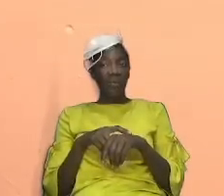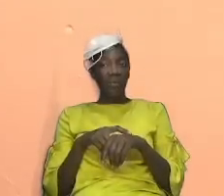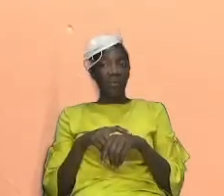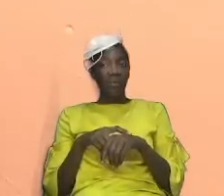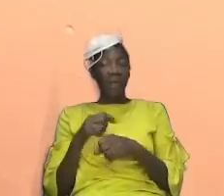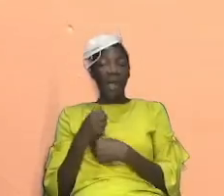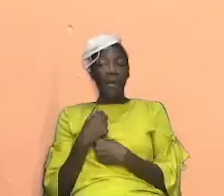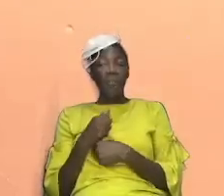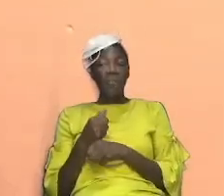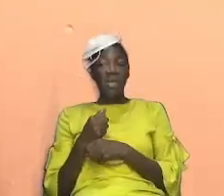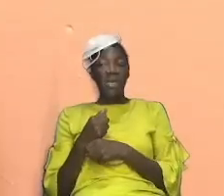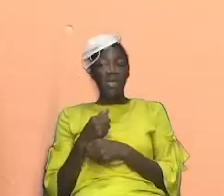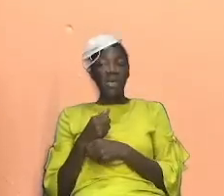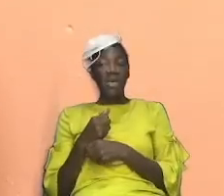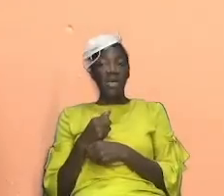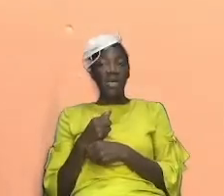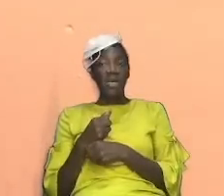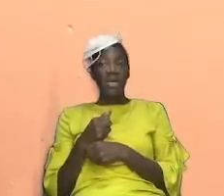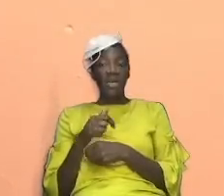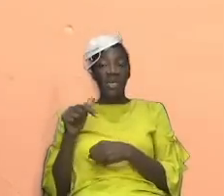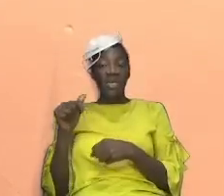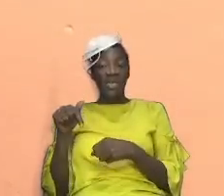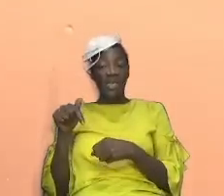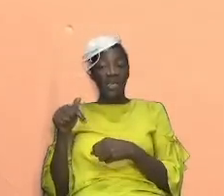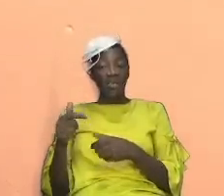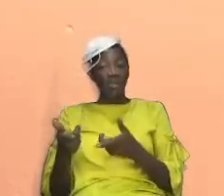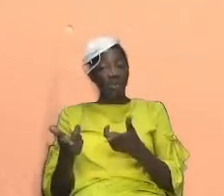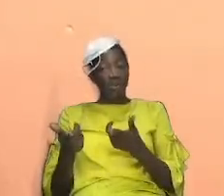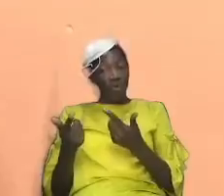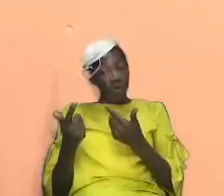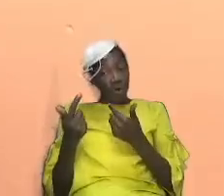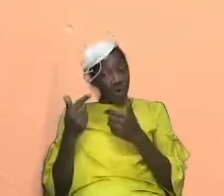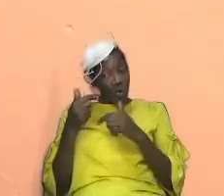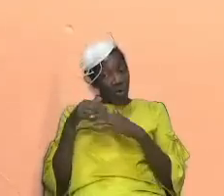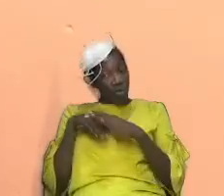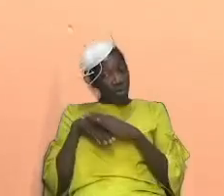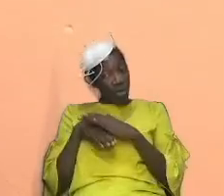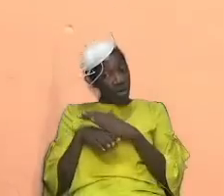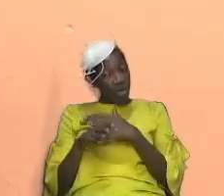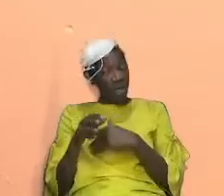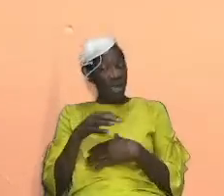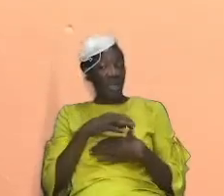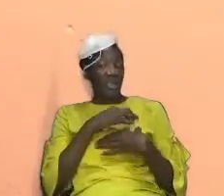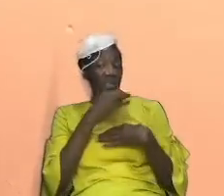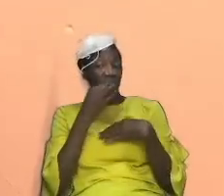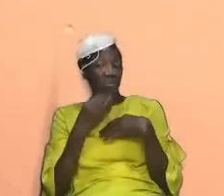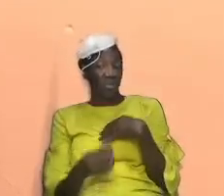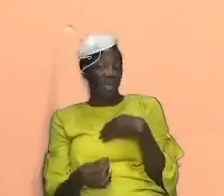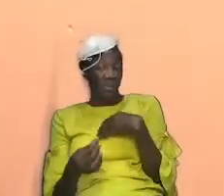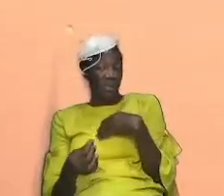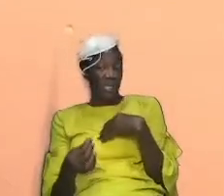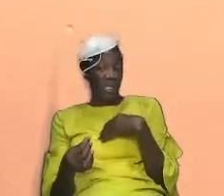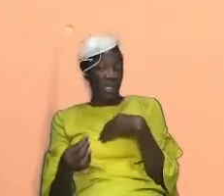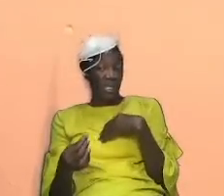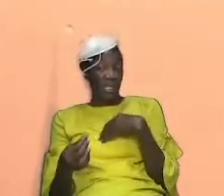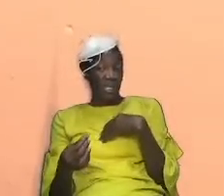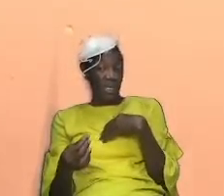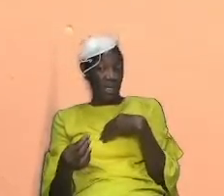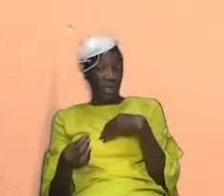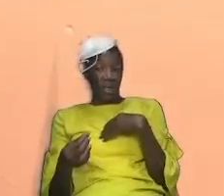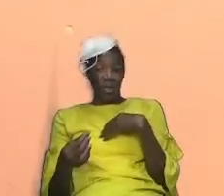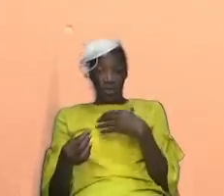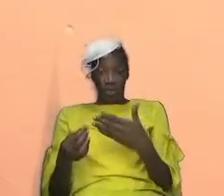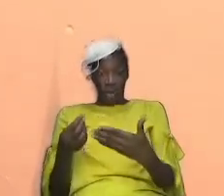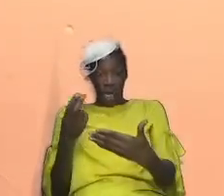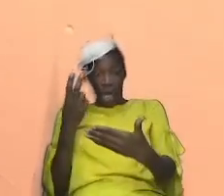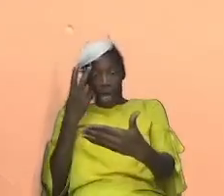for this to seep into our system and to seep into our souls so that we take stock of